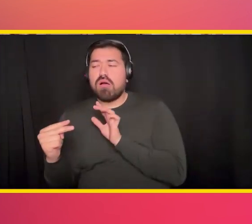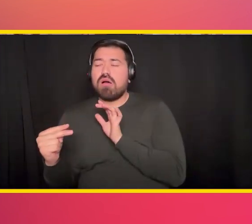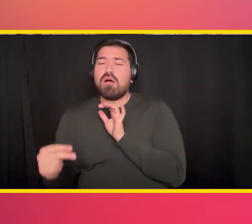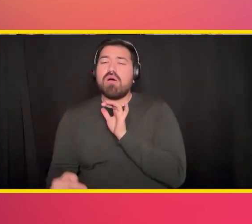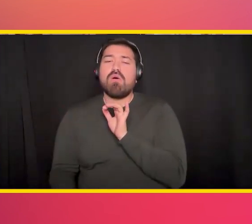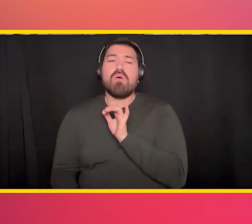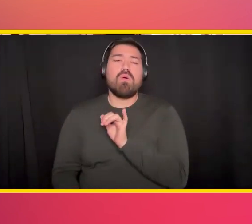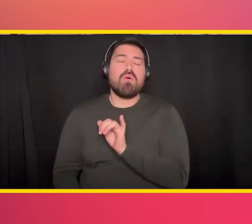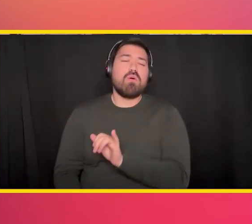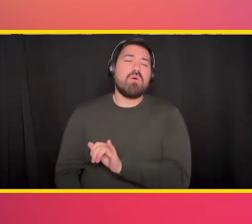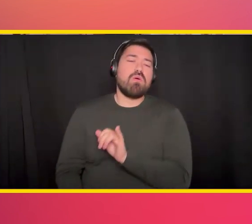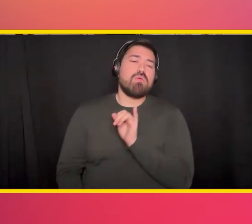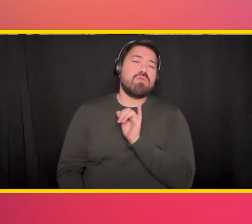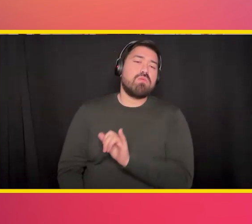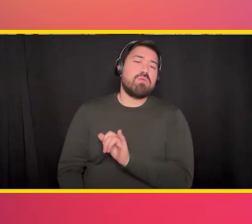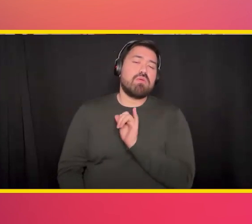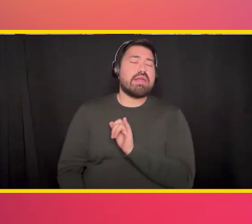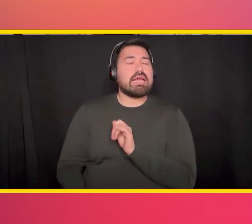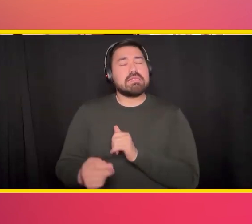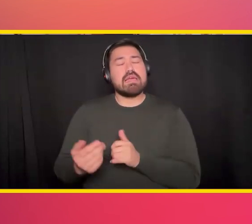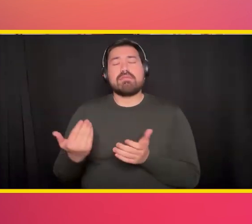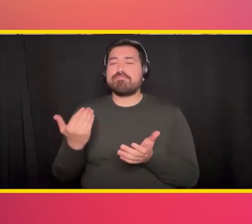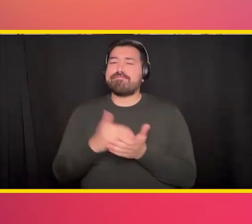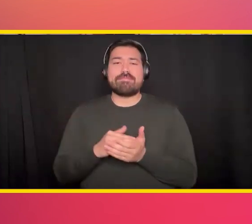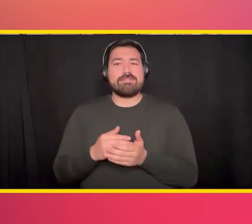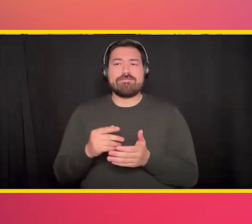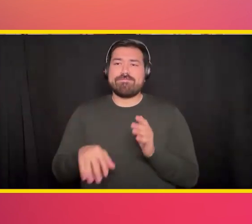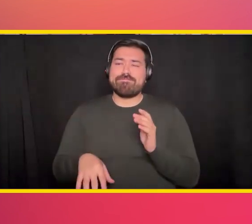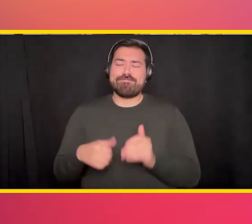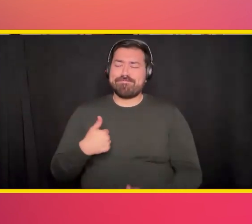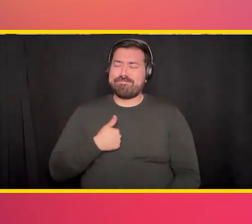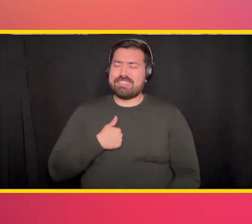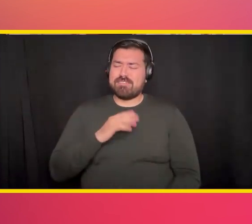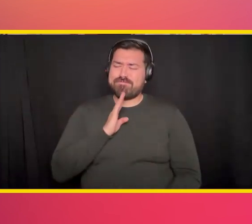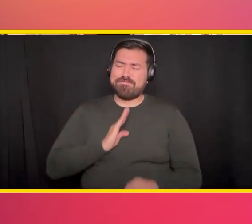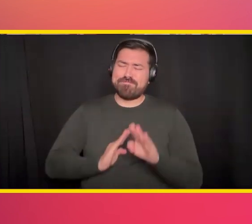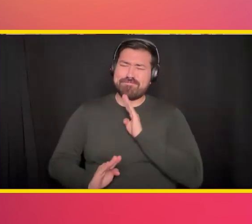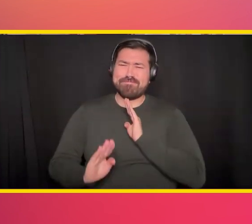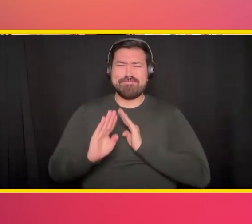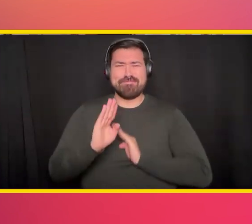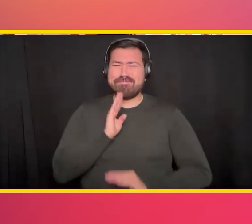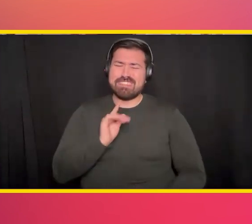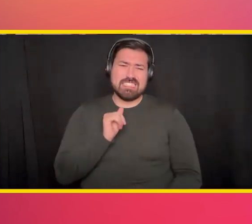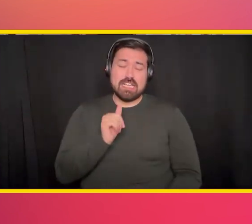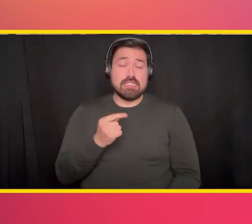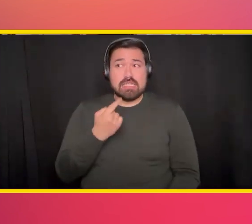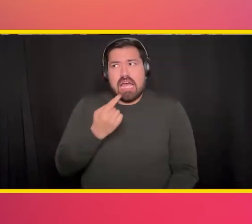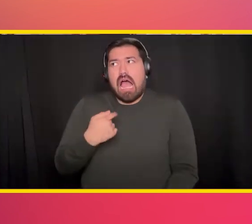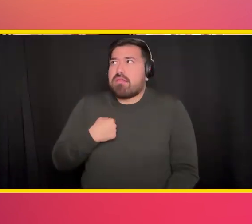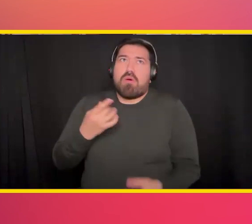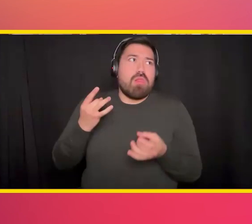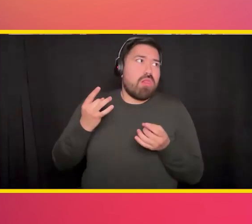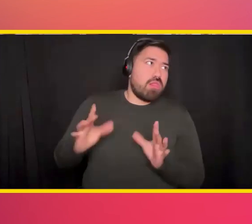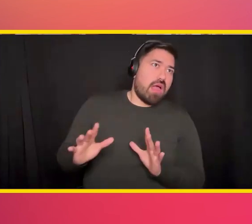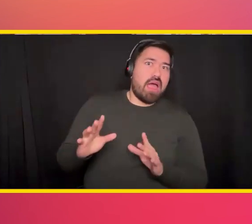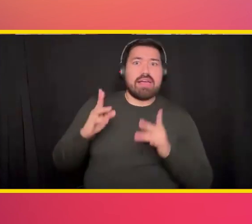I find myself very frustrated again, not so much with the person who's just, I don't like diversity because